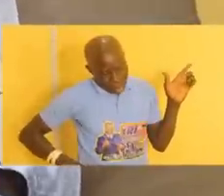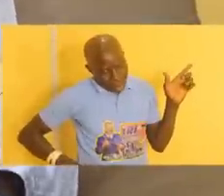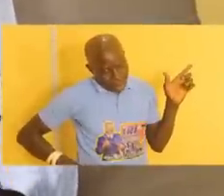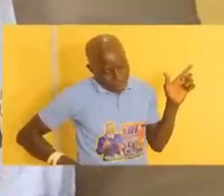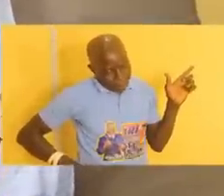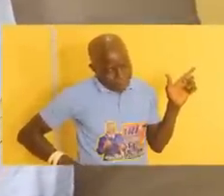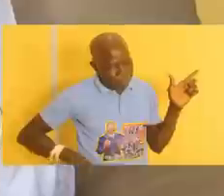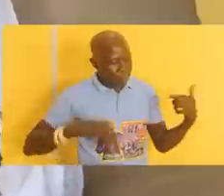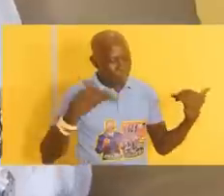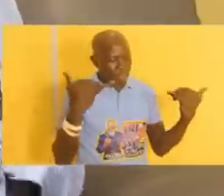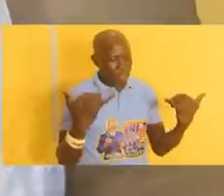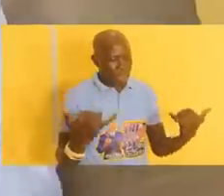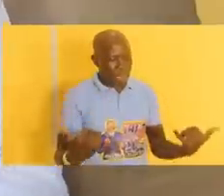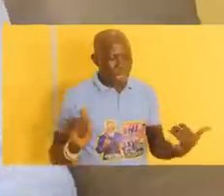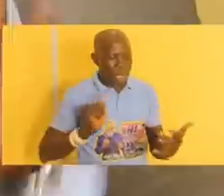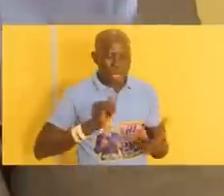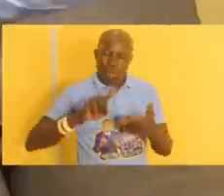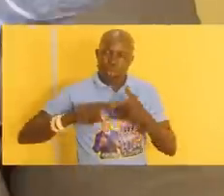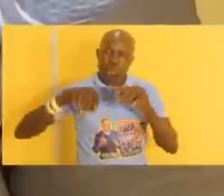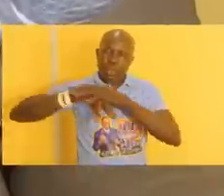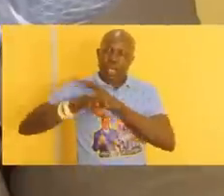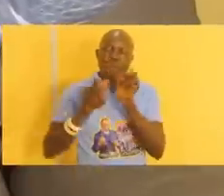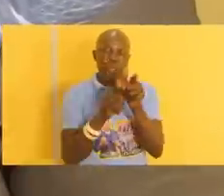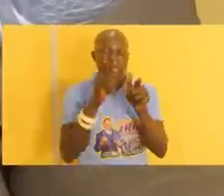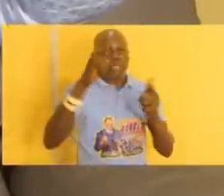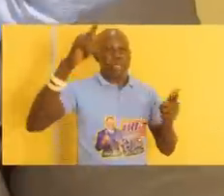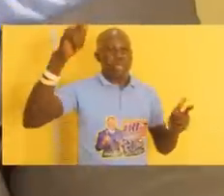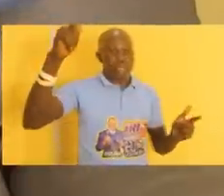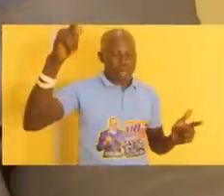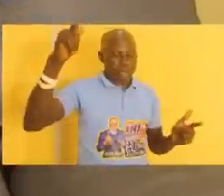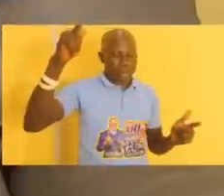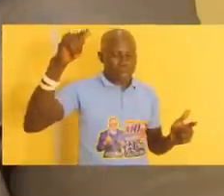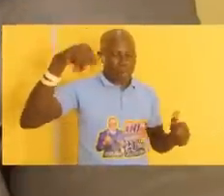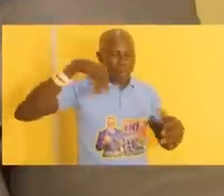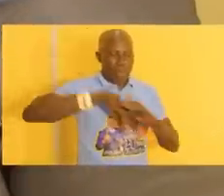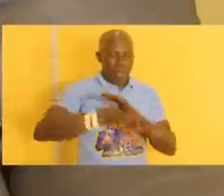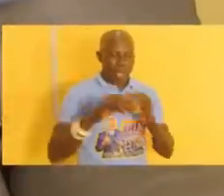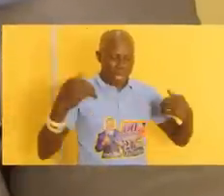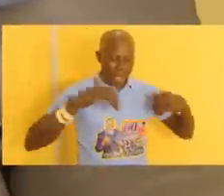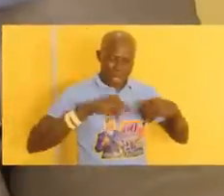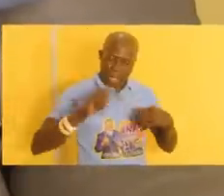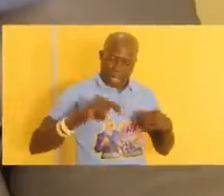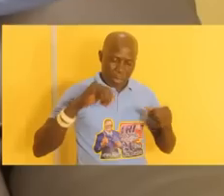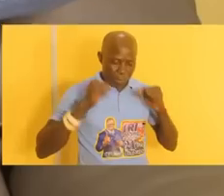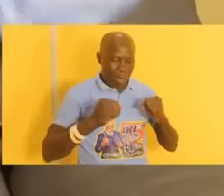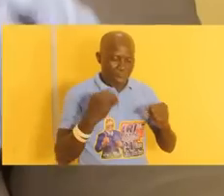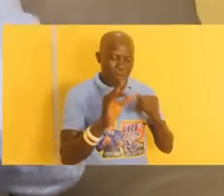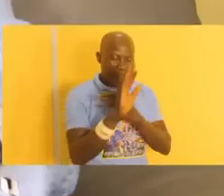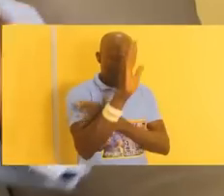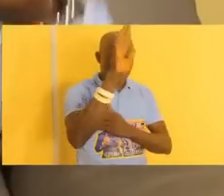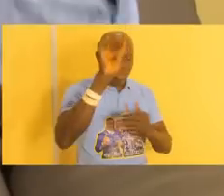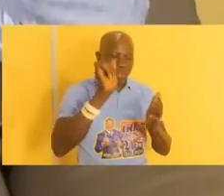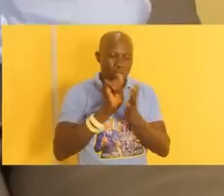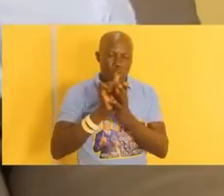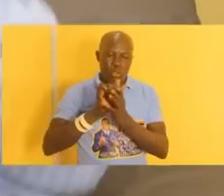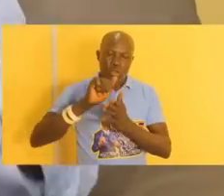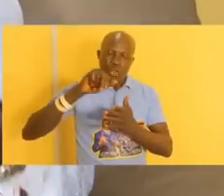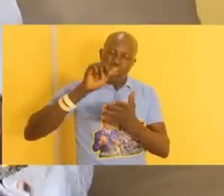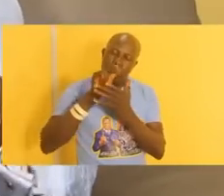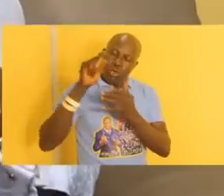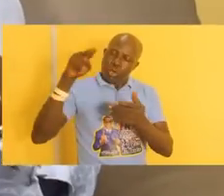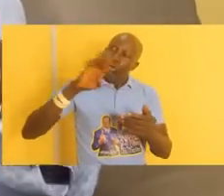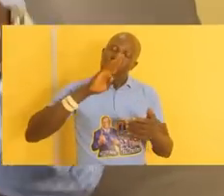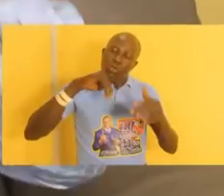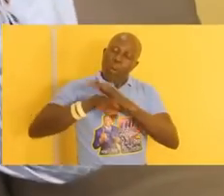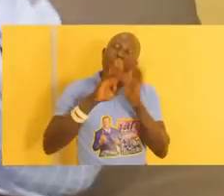name, Lord. Now, ati jeyan laye. To become somebody in life. O nilo agbara Olorun. You need power of God. Ati je eniyan